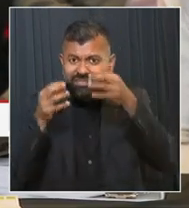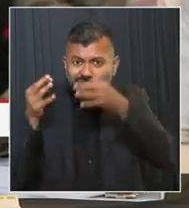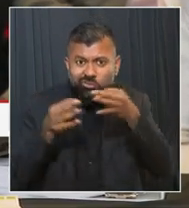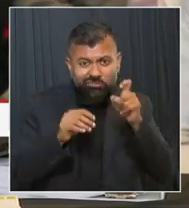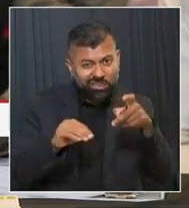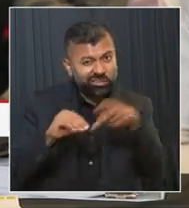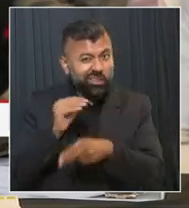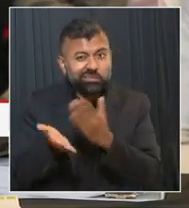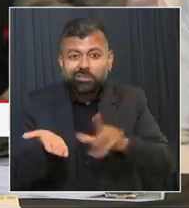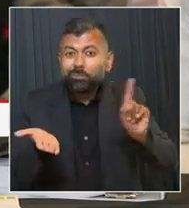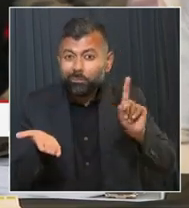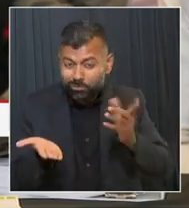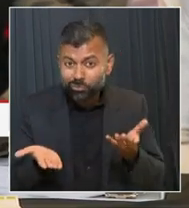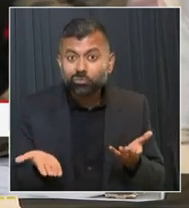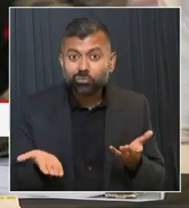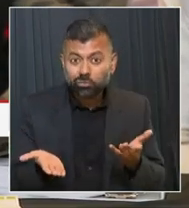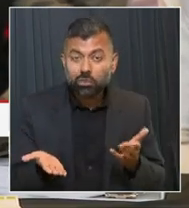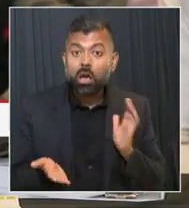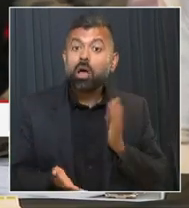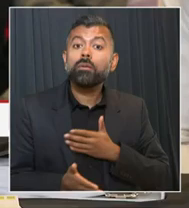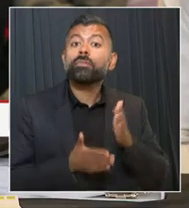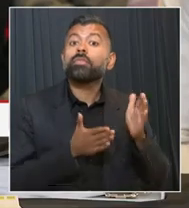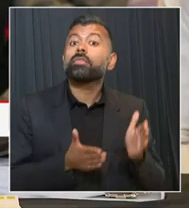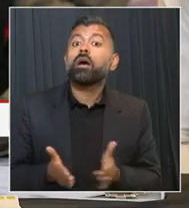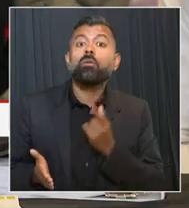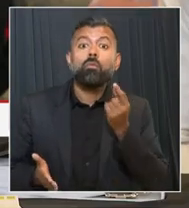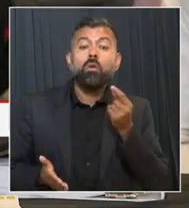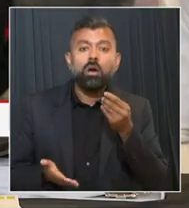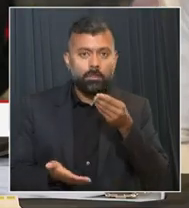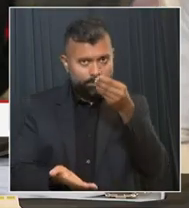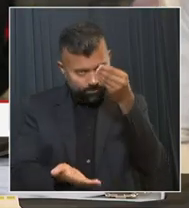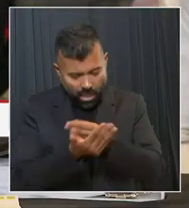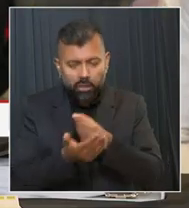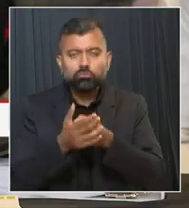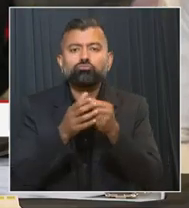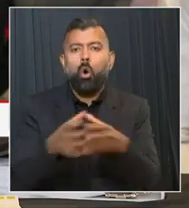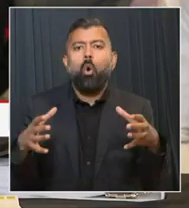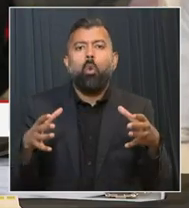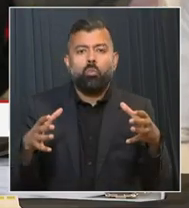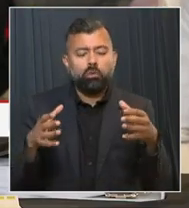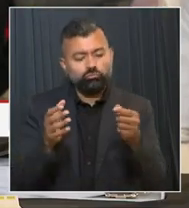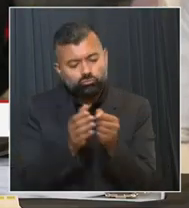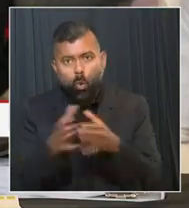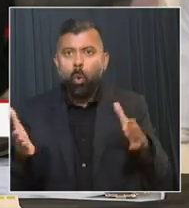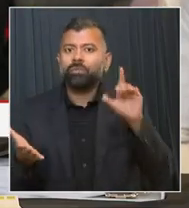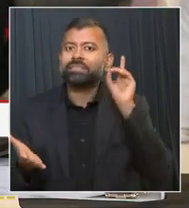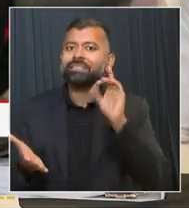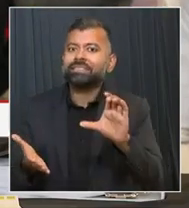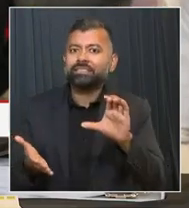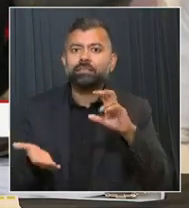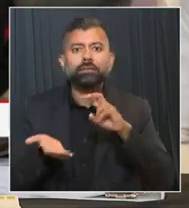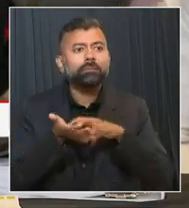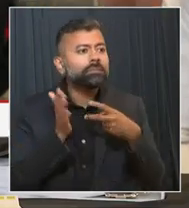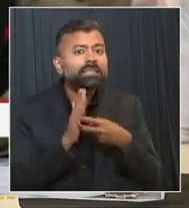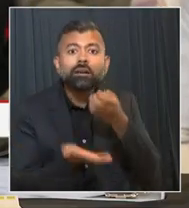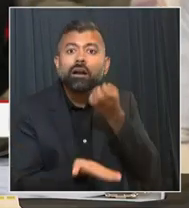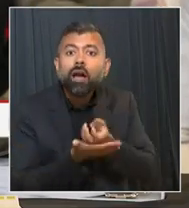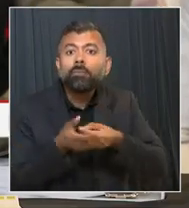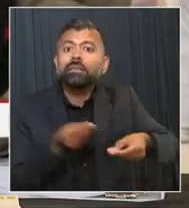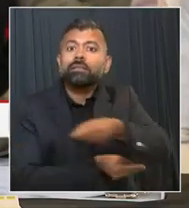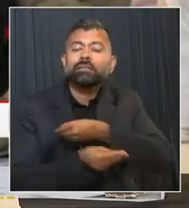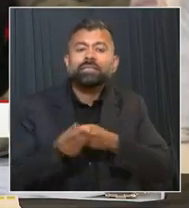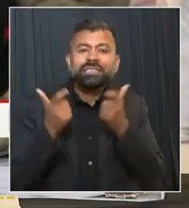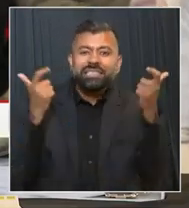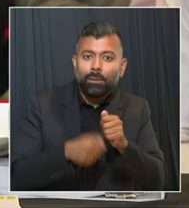with that is to grow the economy, to create more economic activity. So maybe some of the things that are